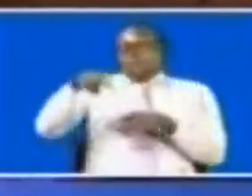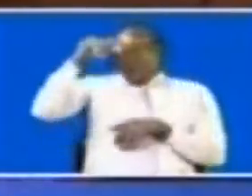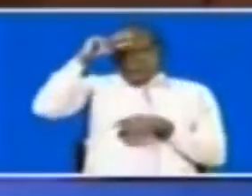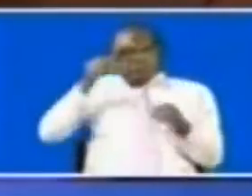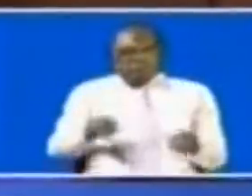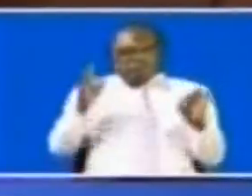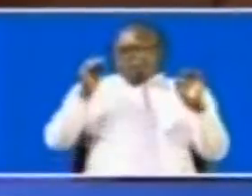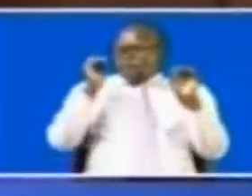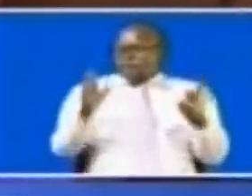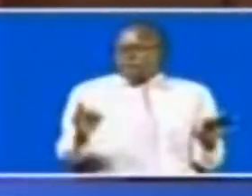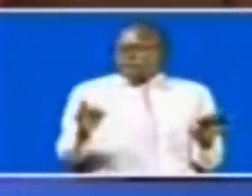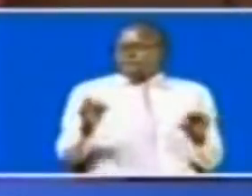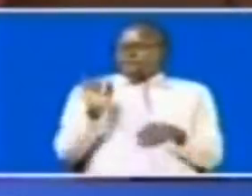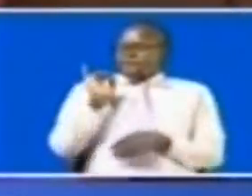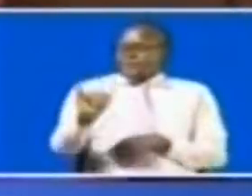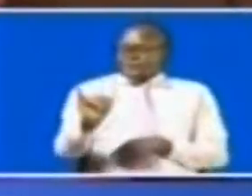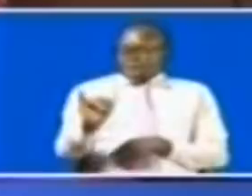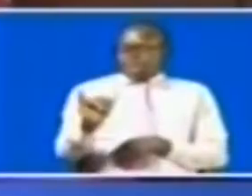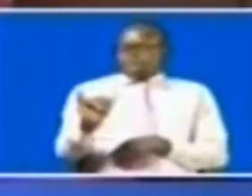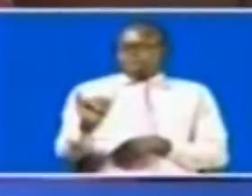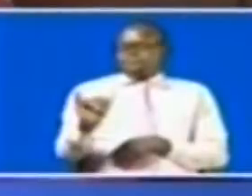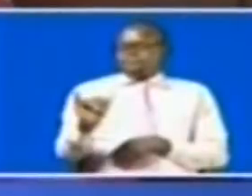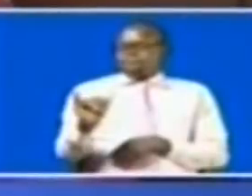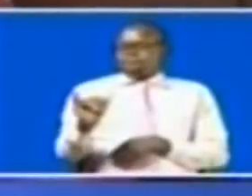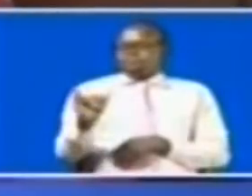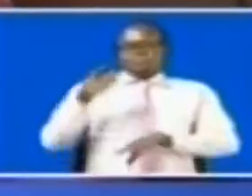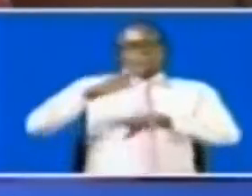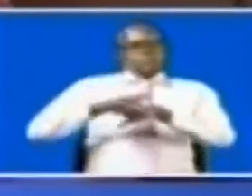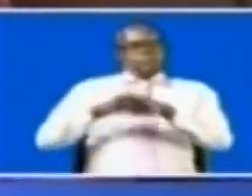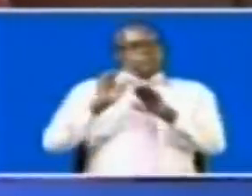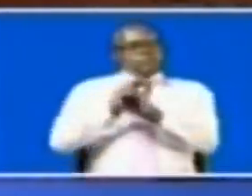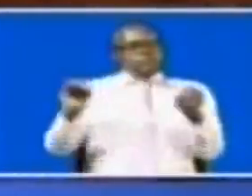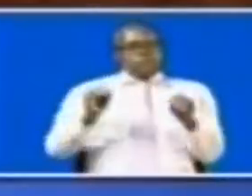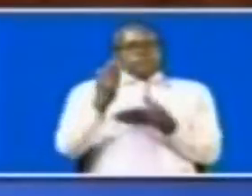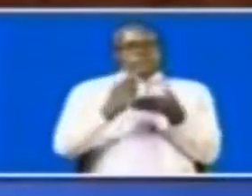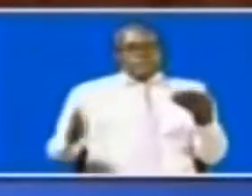offices. If perhaps that has not been interesting to some